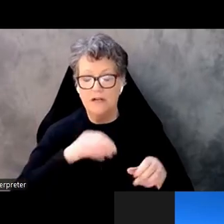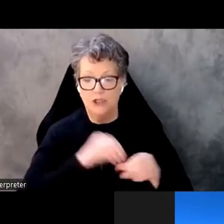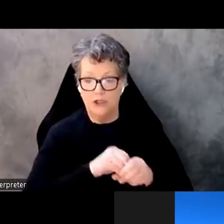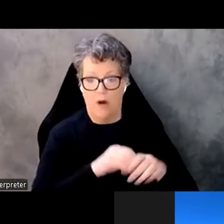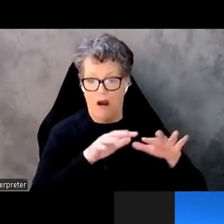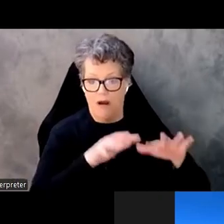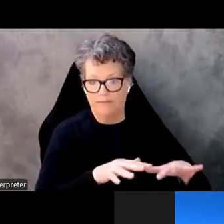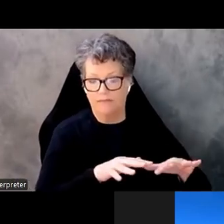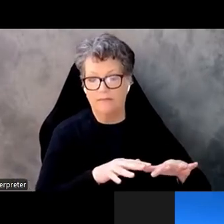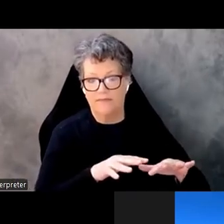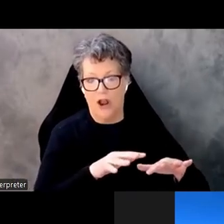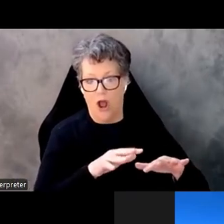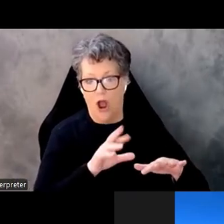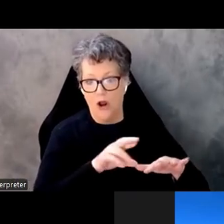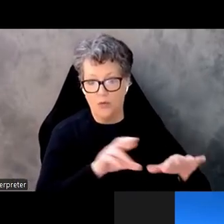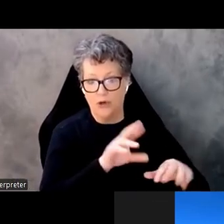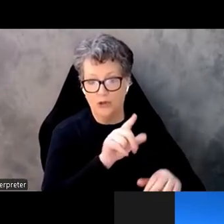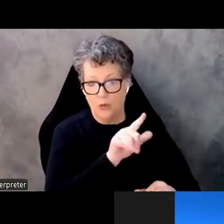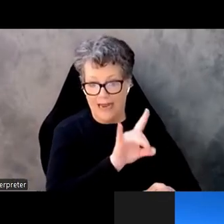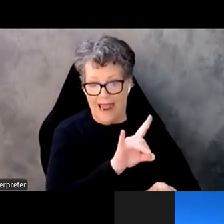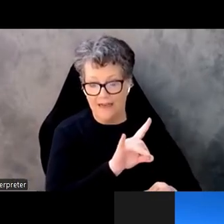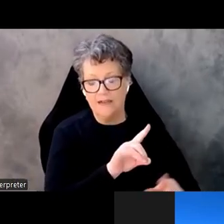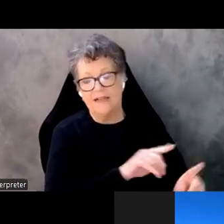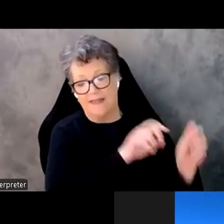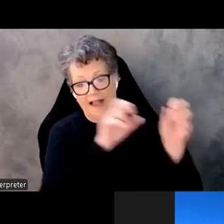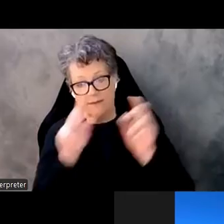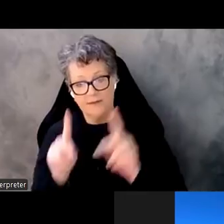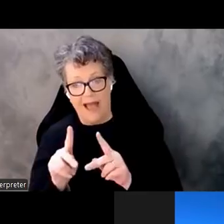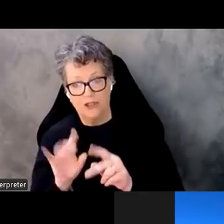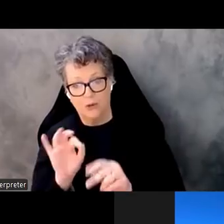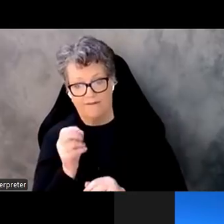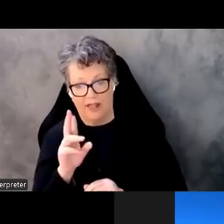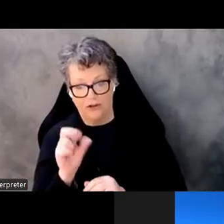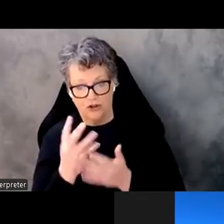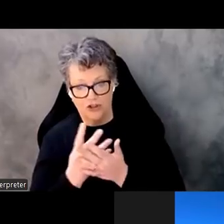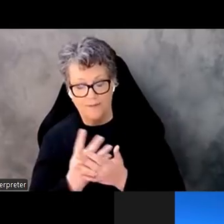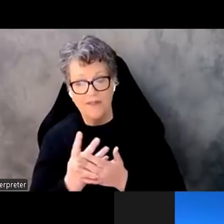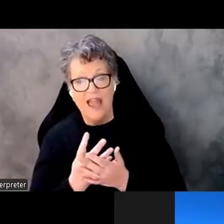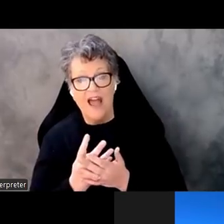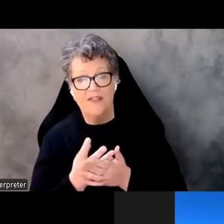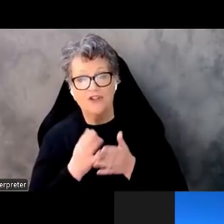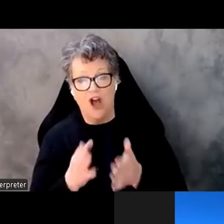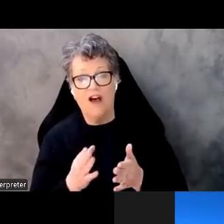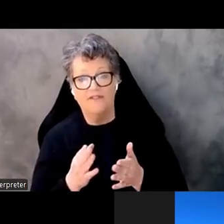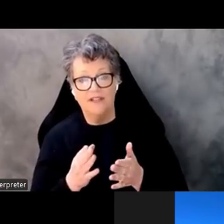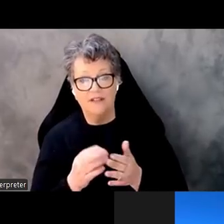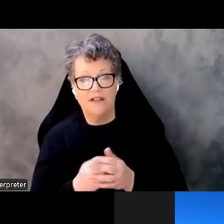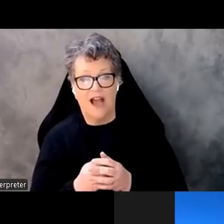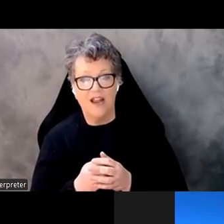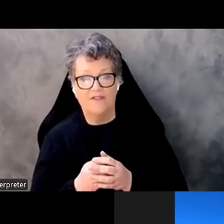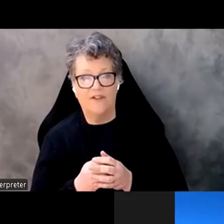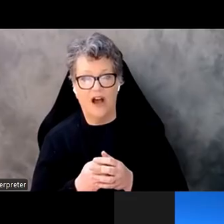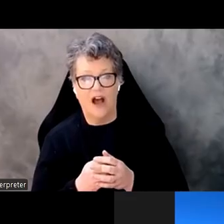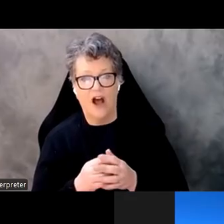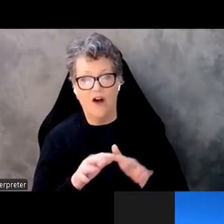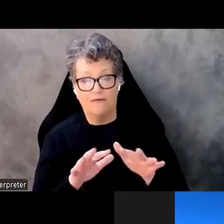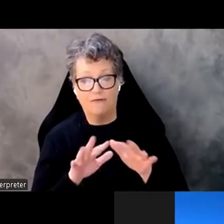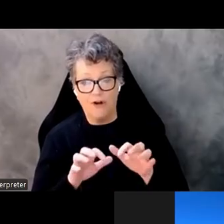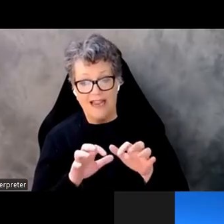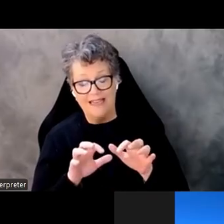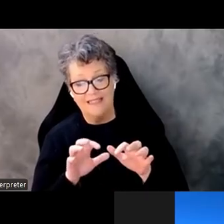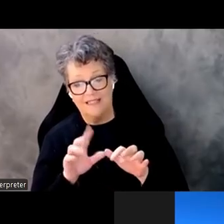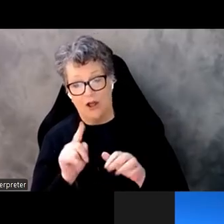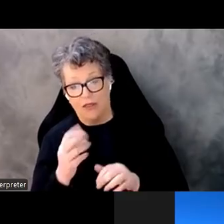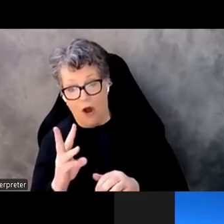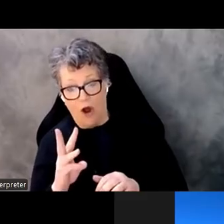along Route 28, and then that eventually comes back through our filters. So there's often a freeze-thaw cycle that we see. So we will see things